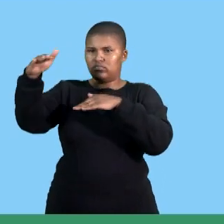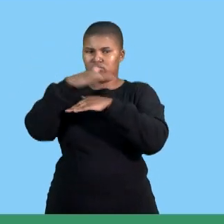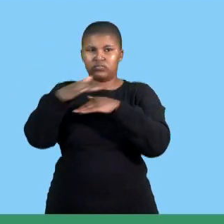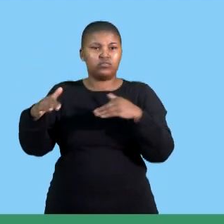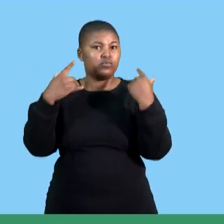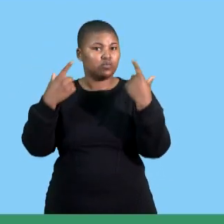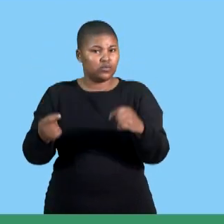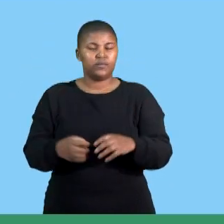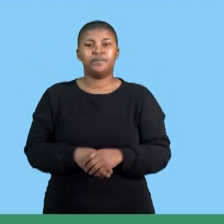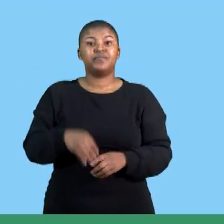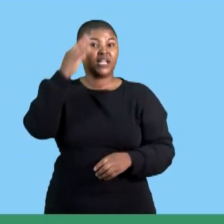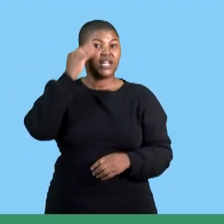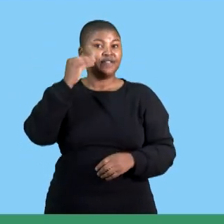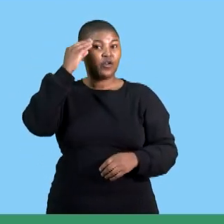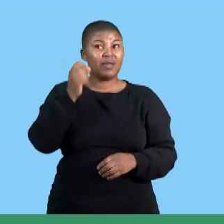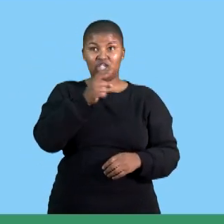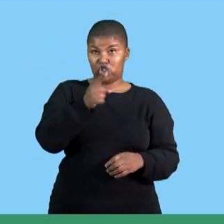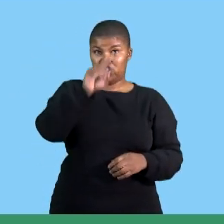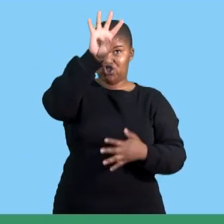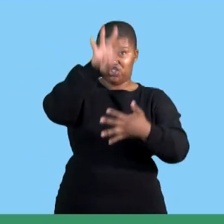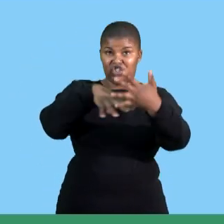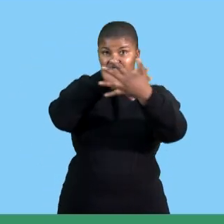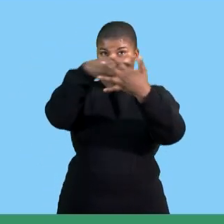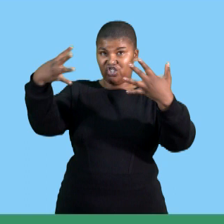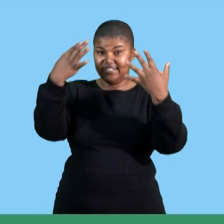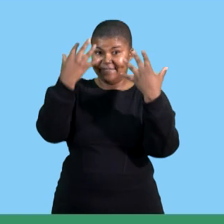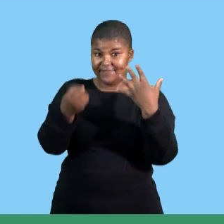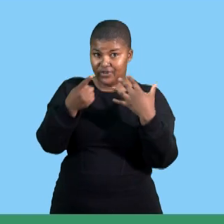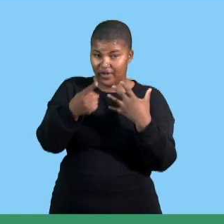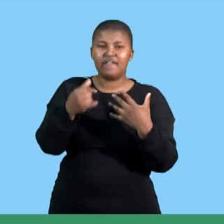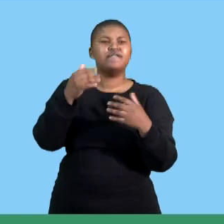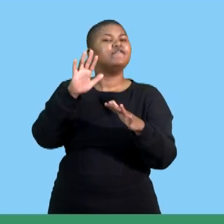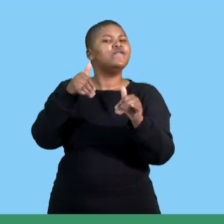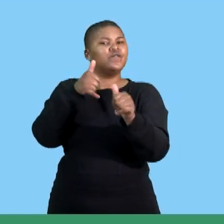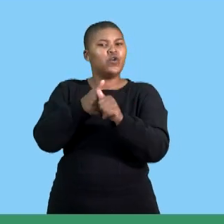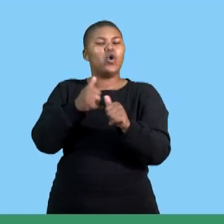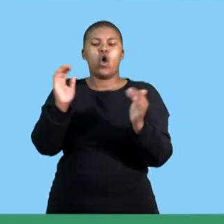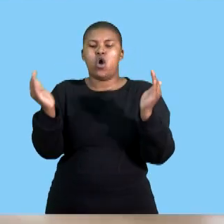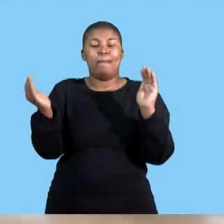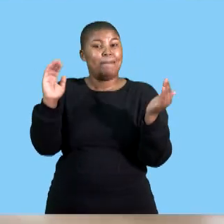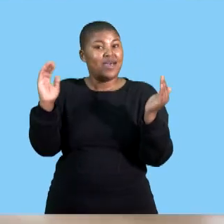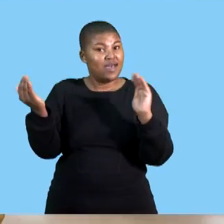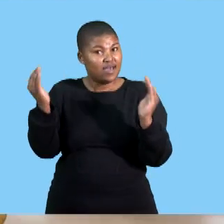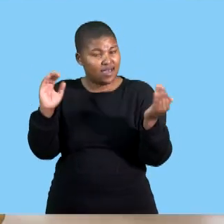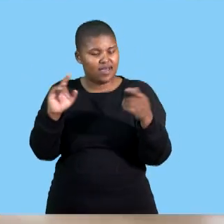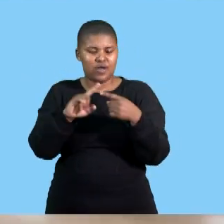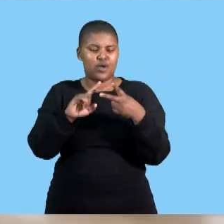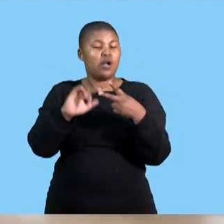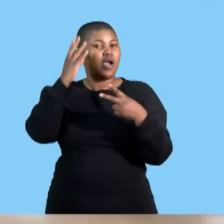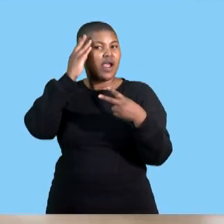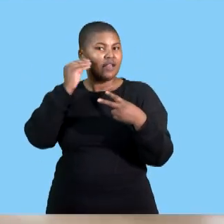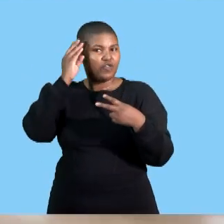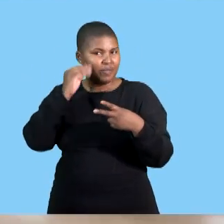The information in a table is used to compare or contrast data. So when we talk of a table,